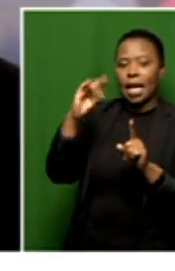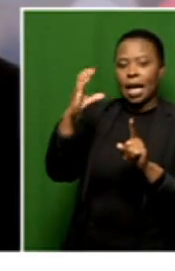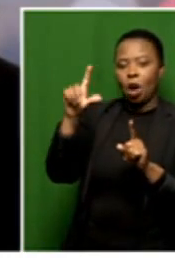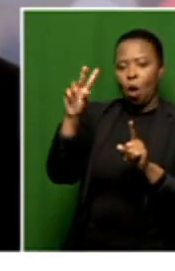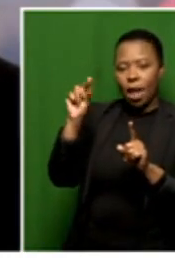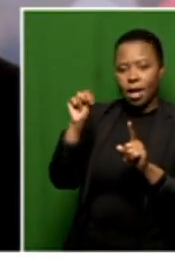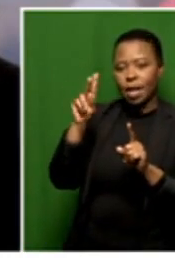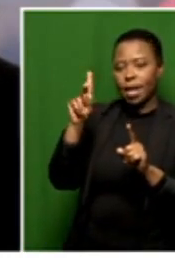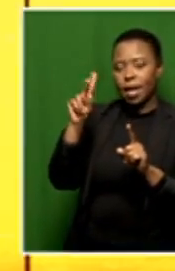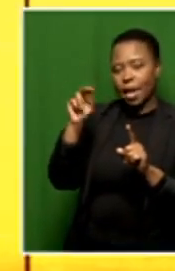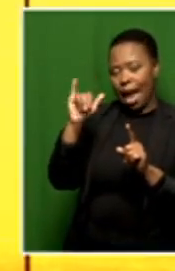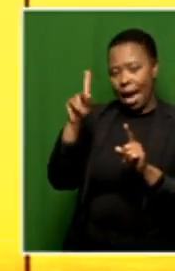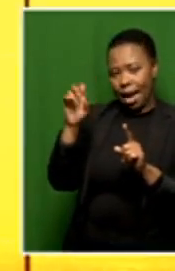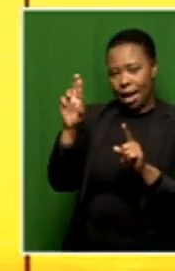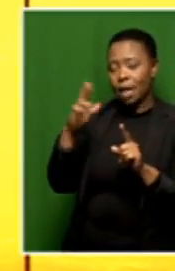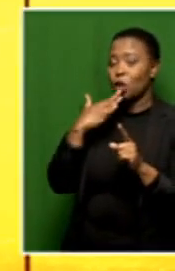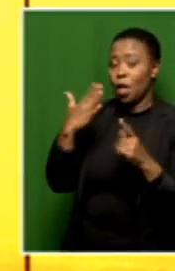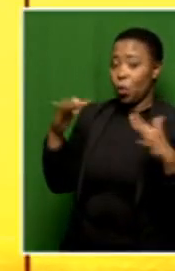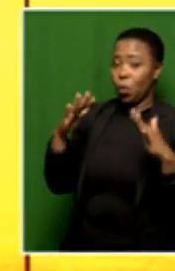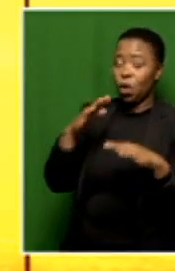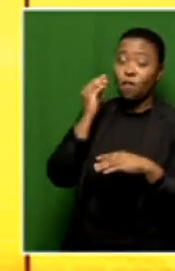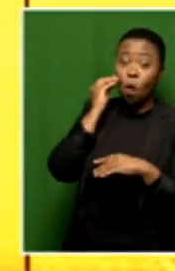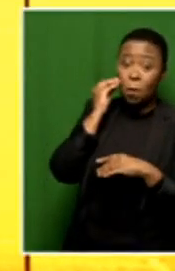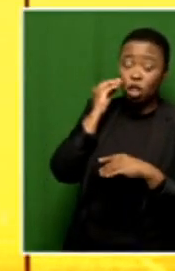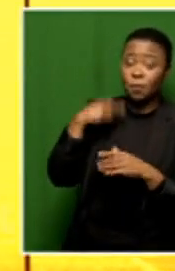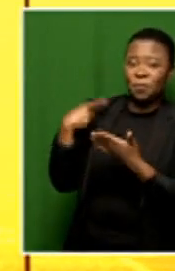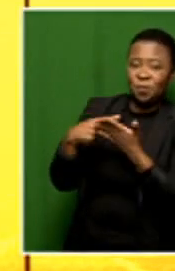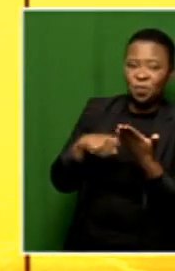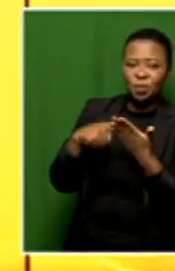for that information that we needed. We've been discussing the rise in